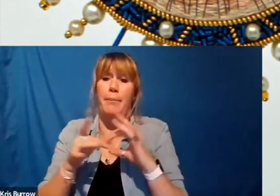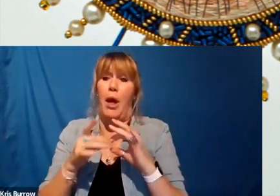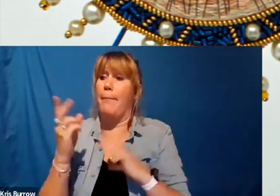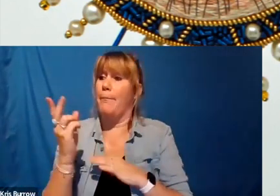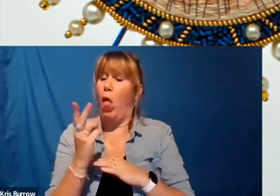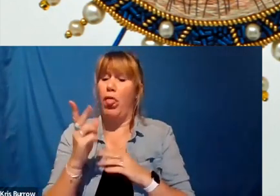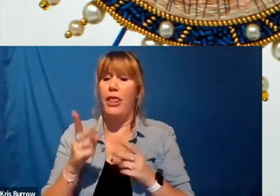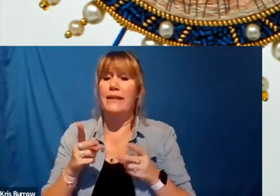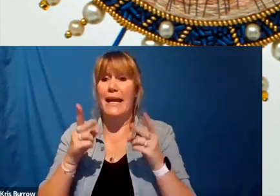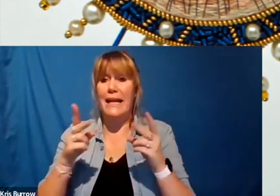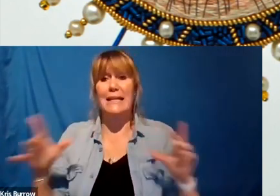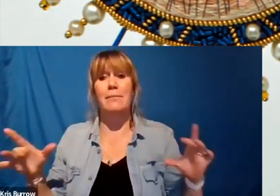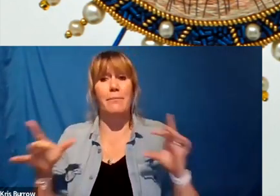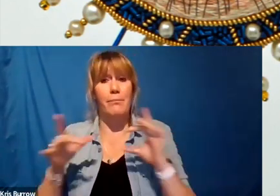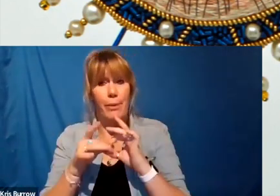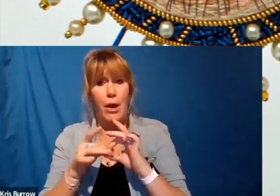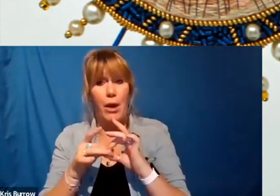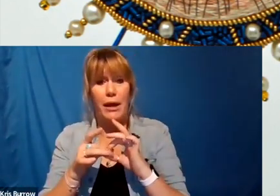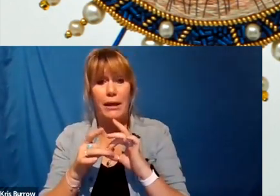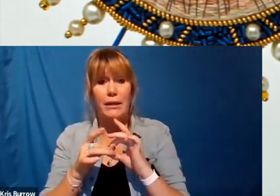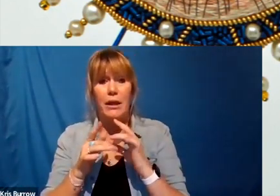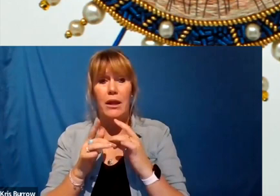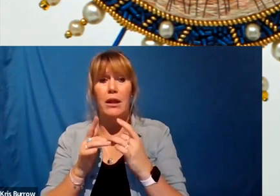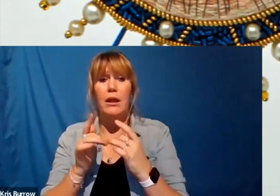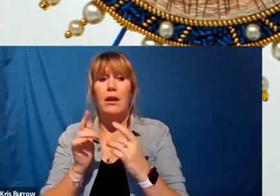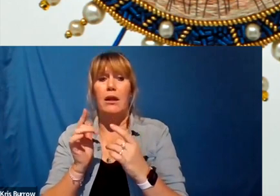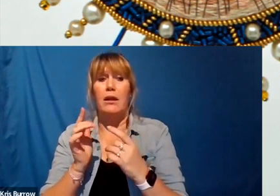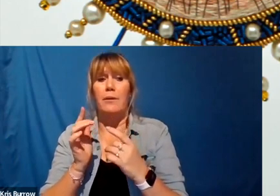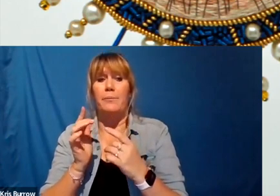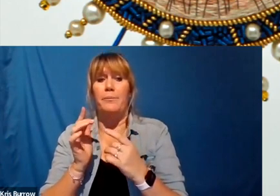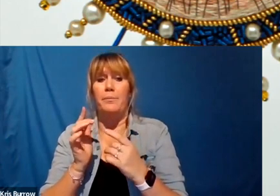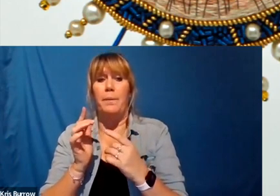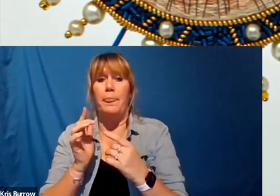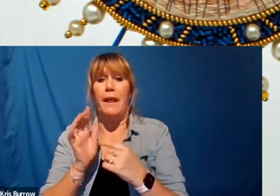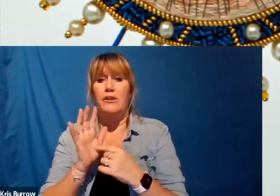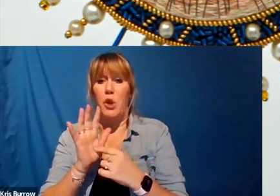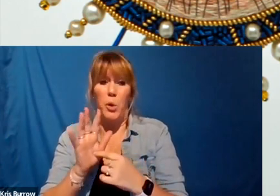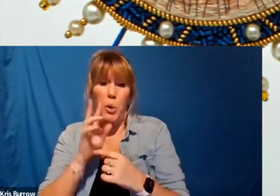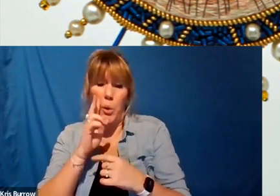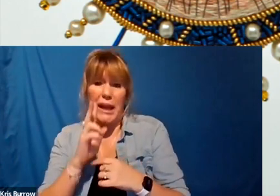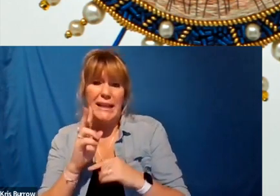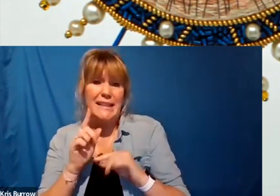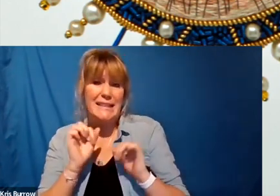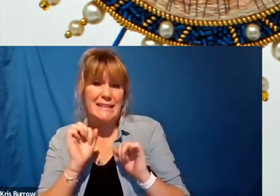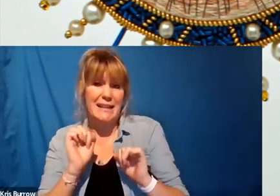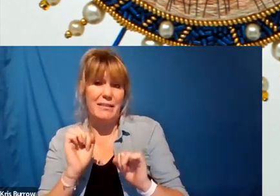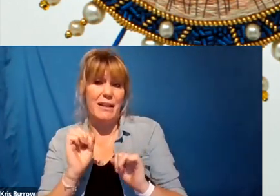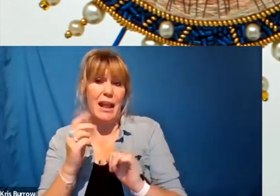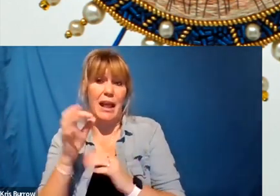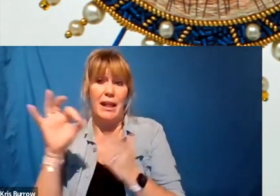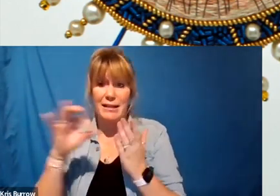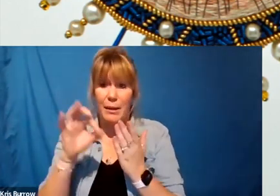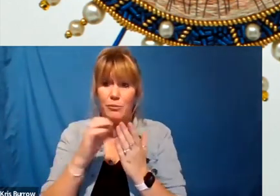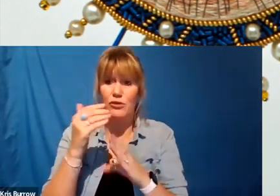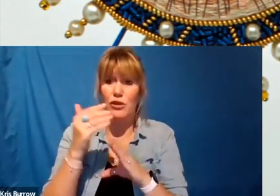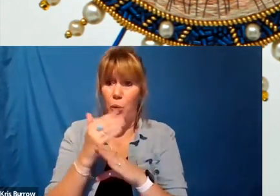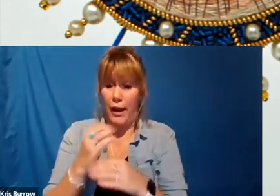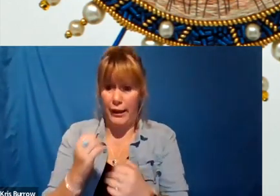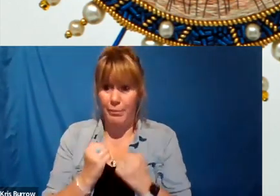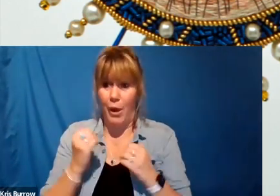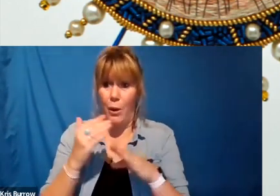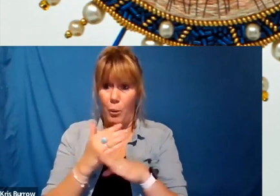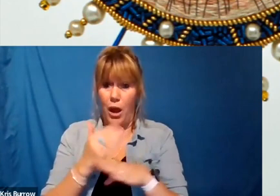little textile sculptures and combine that with found objects and installation work. And this